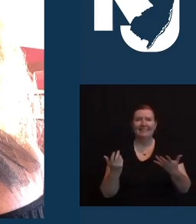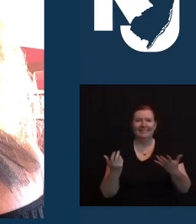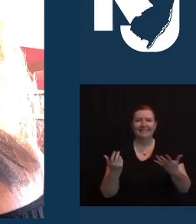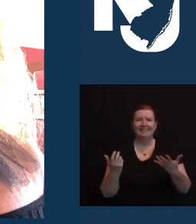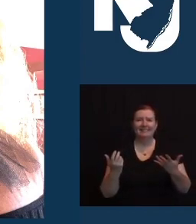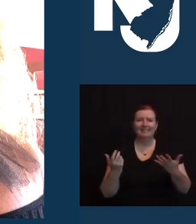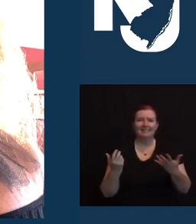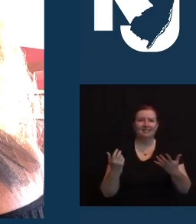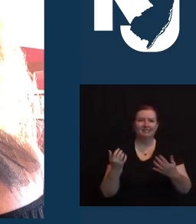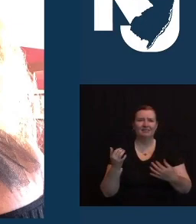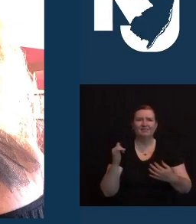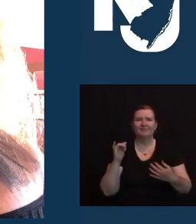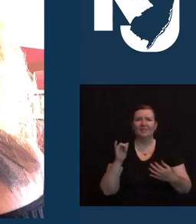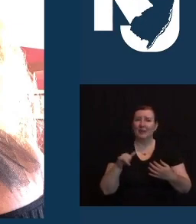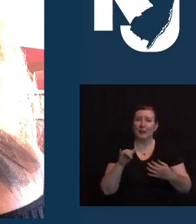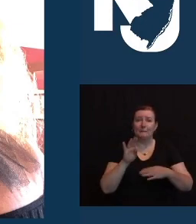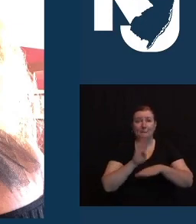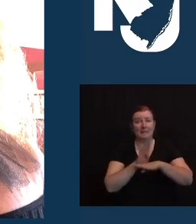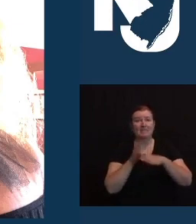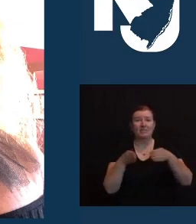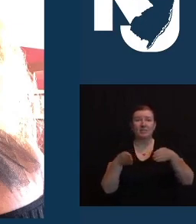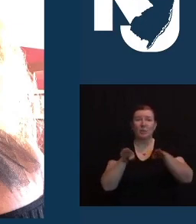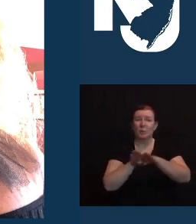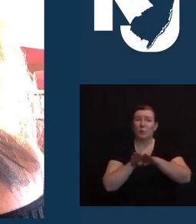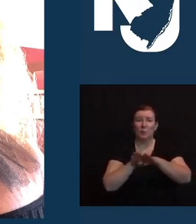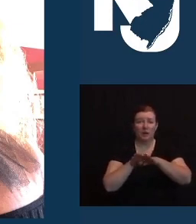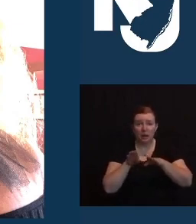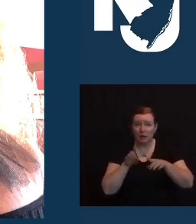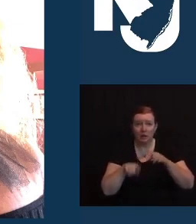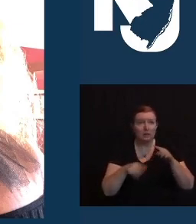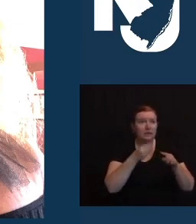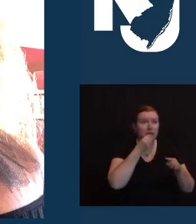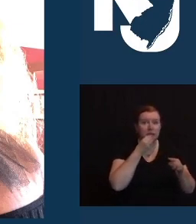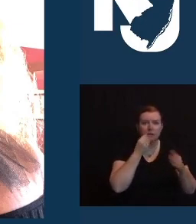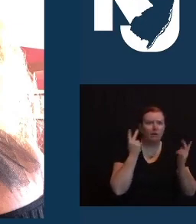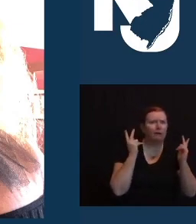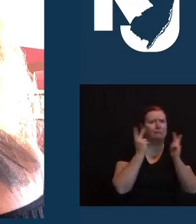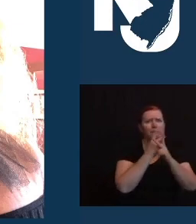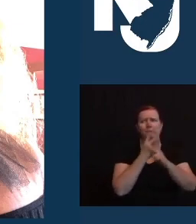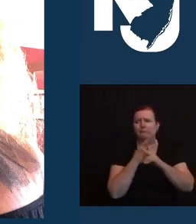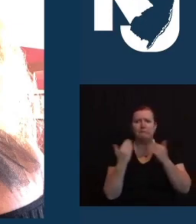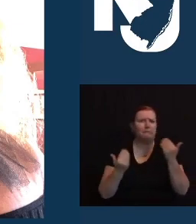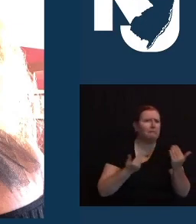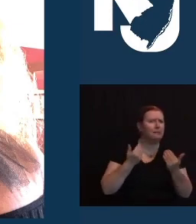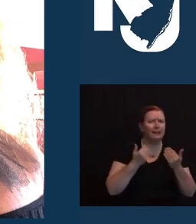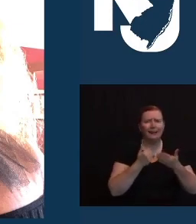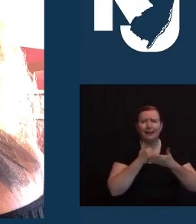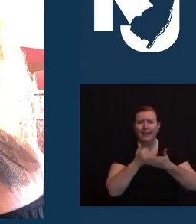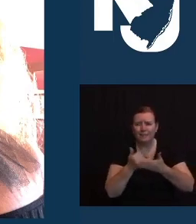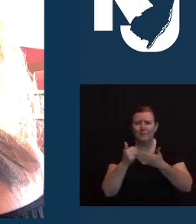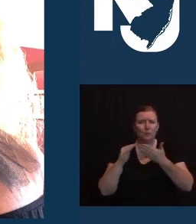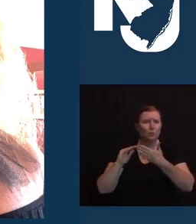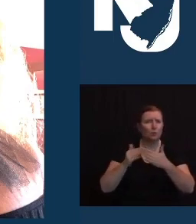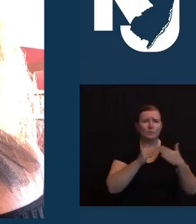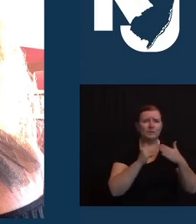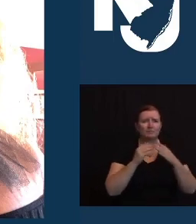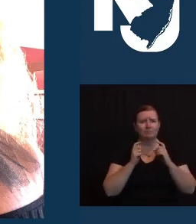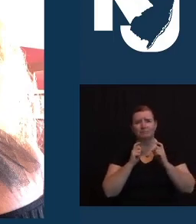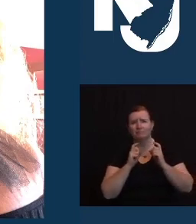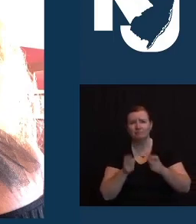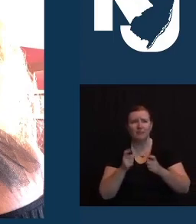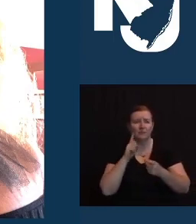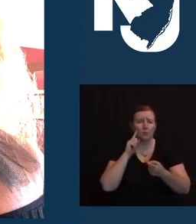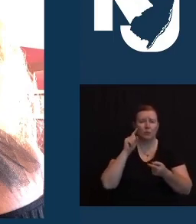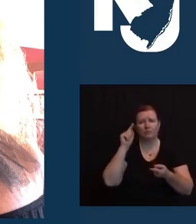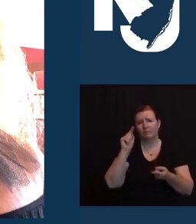closed to indoor dining, Susan has found other ways to give back, whether it be providing discounts to town residents,